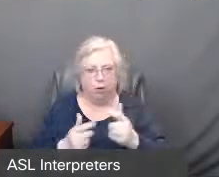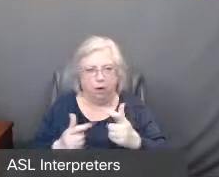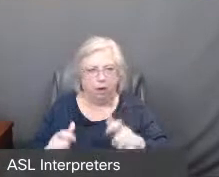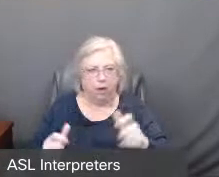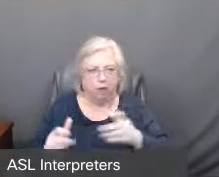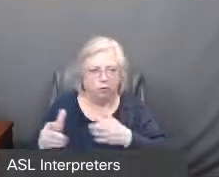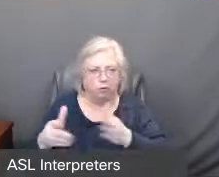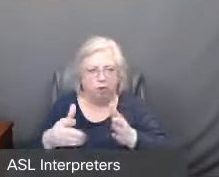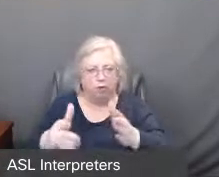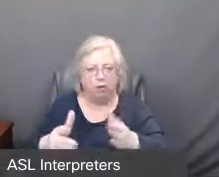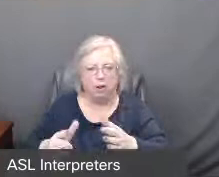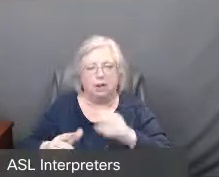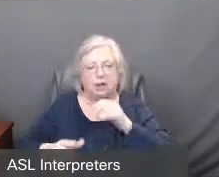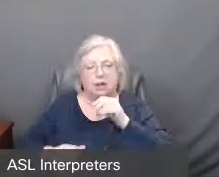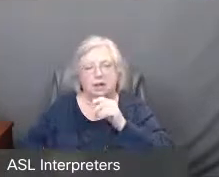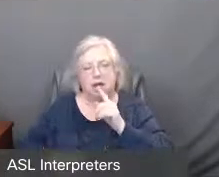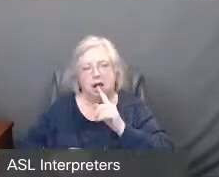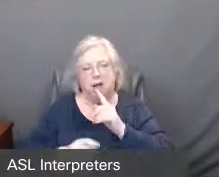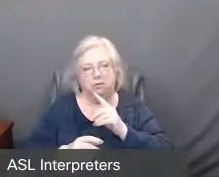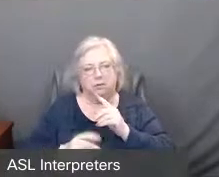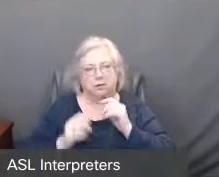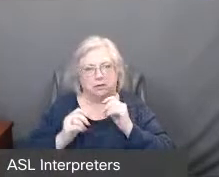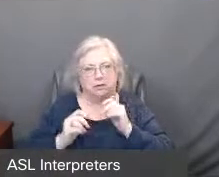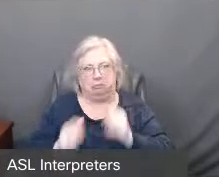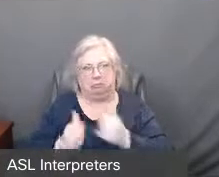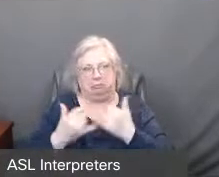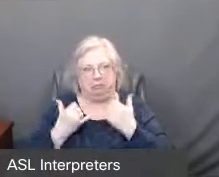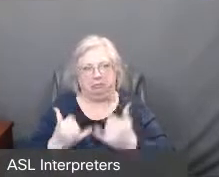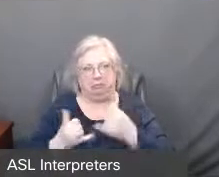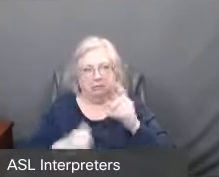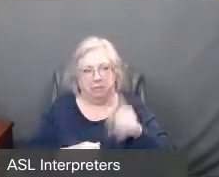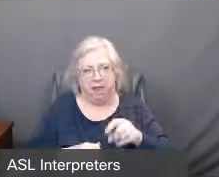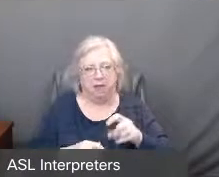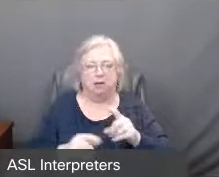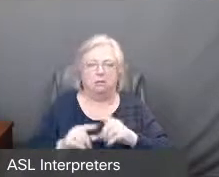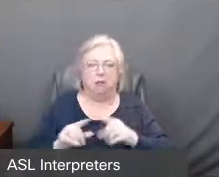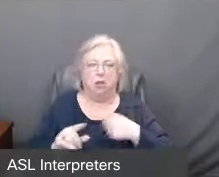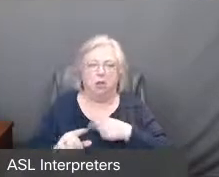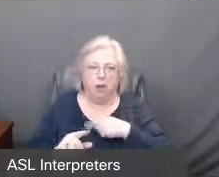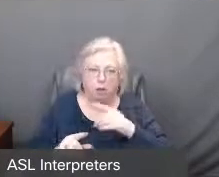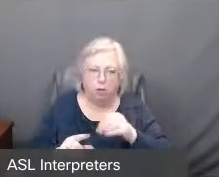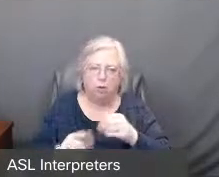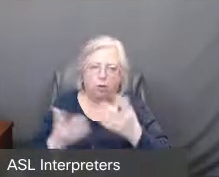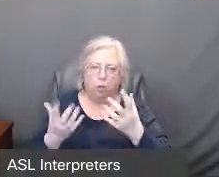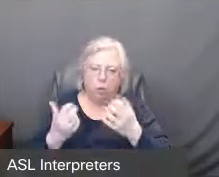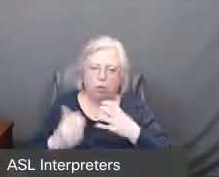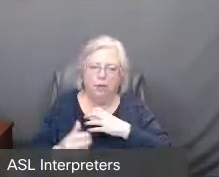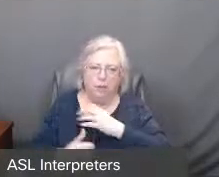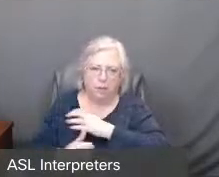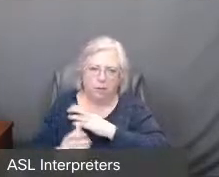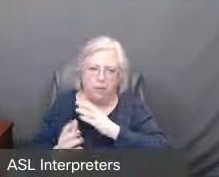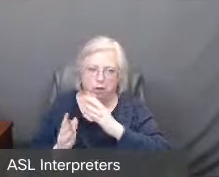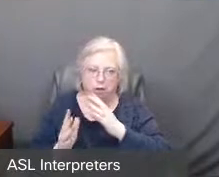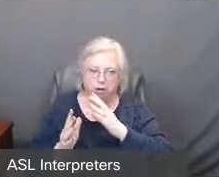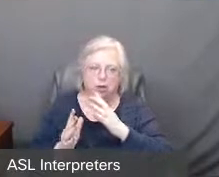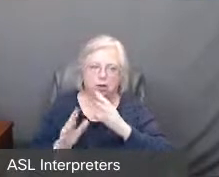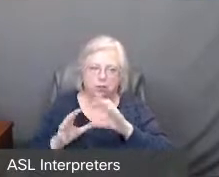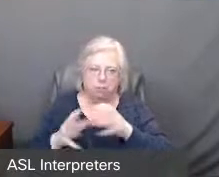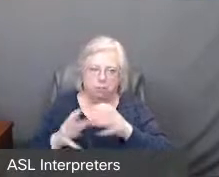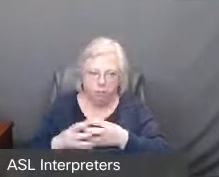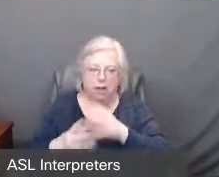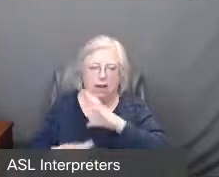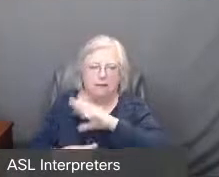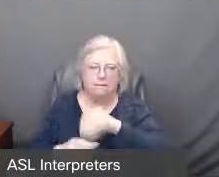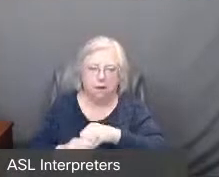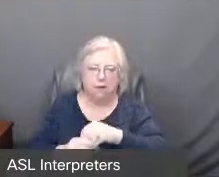They're not pressing, so it's something I'm not saying you have to do now, but we do want the commission involved in the land use